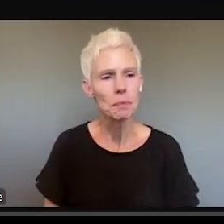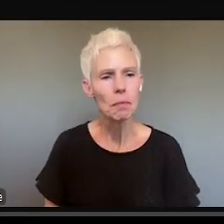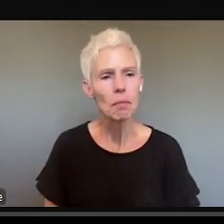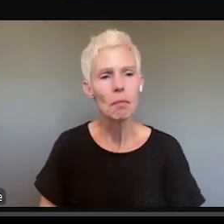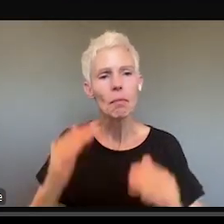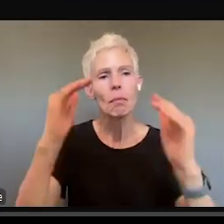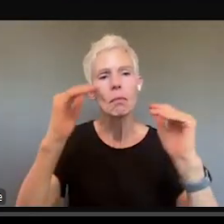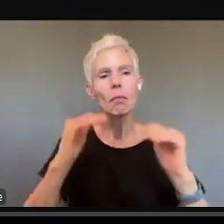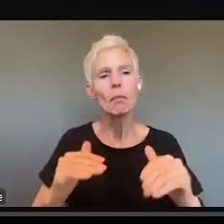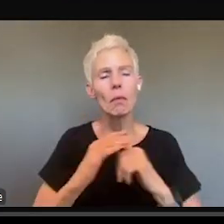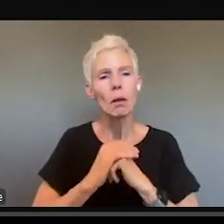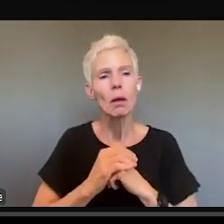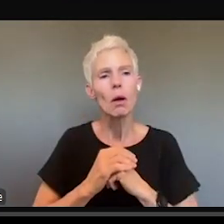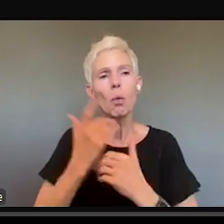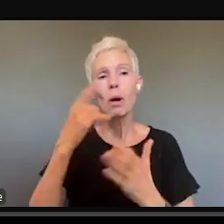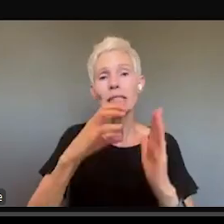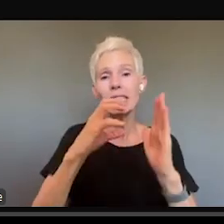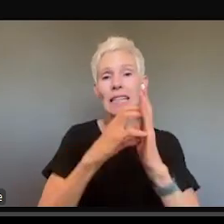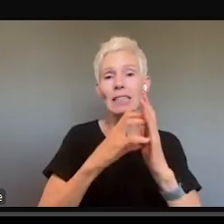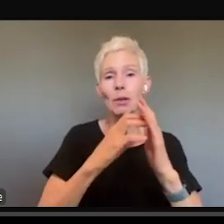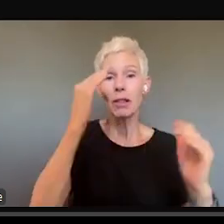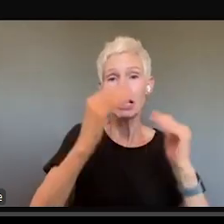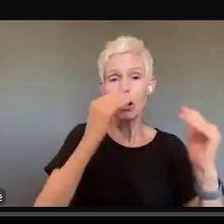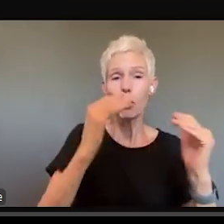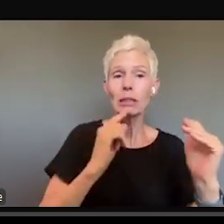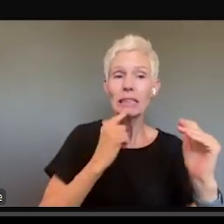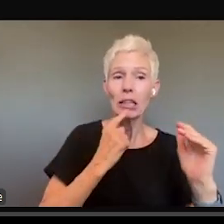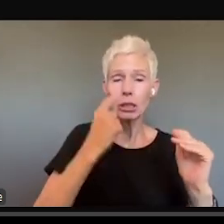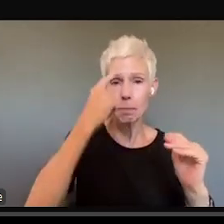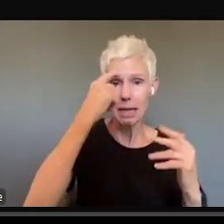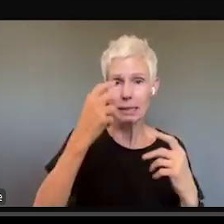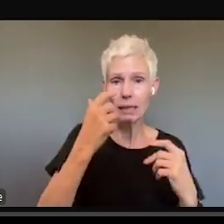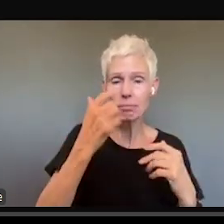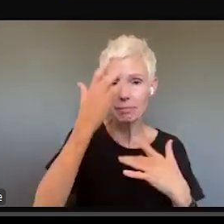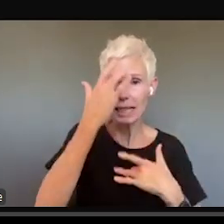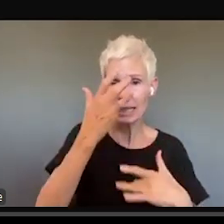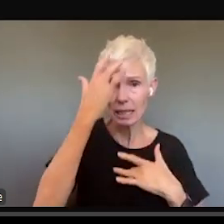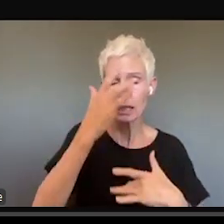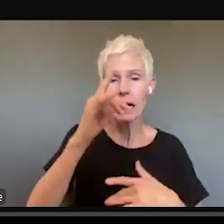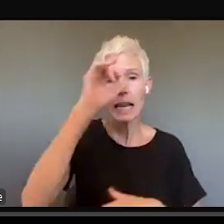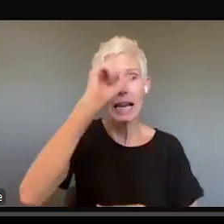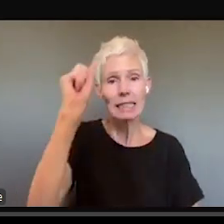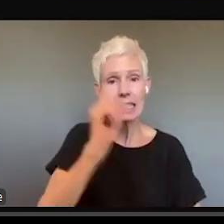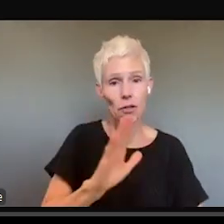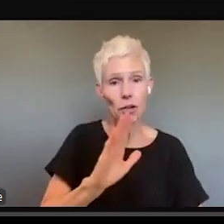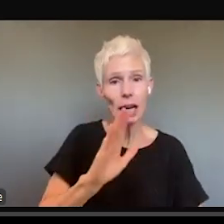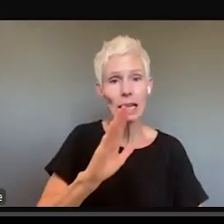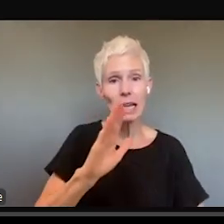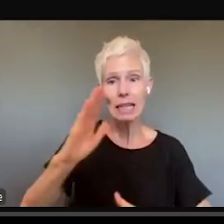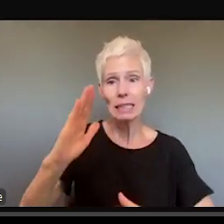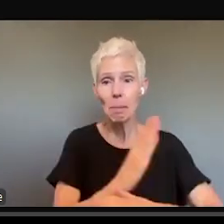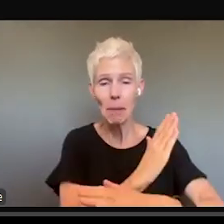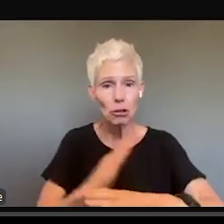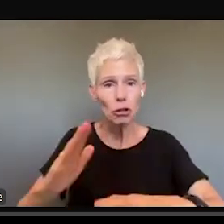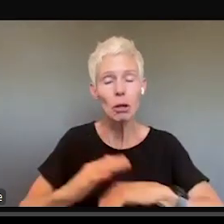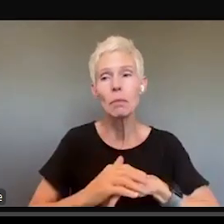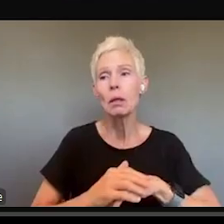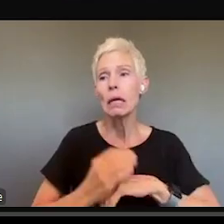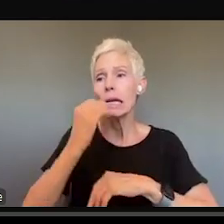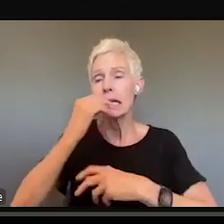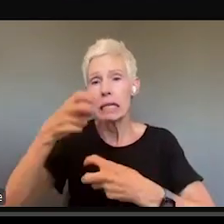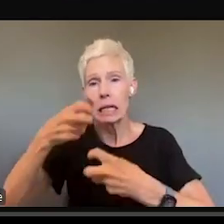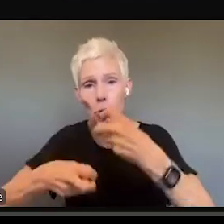We've got a section on adults with serious mental illness, looking at the latest on schizophrenia spectrum disorders, eating disorders,